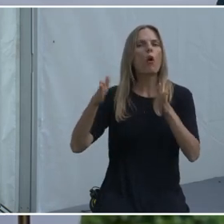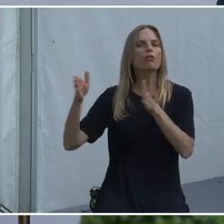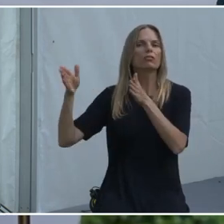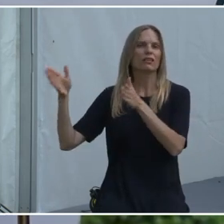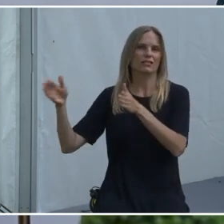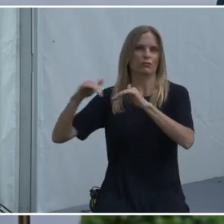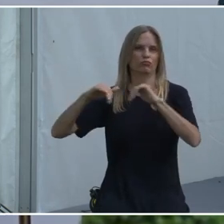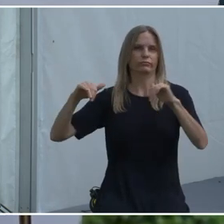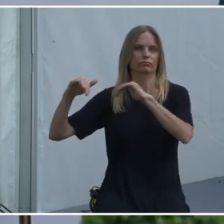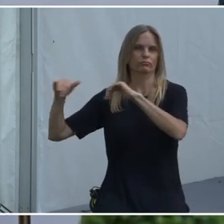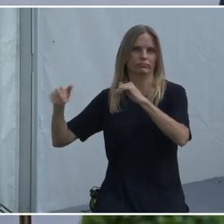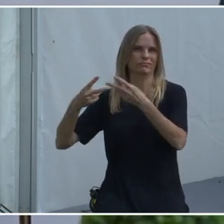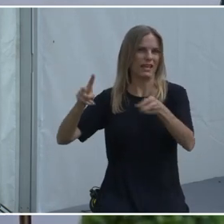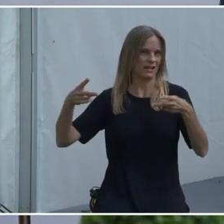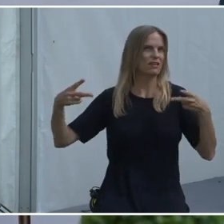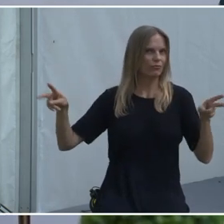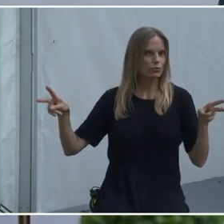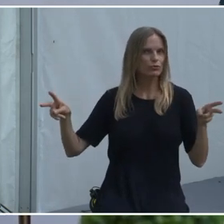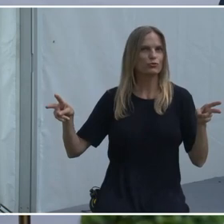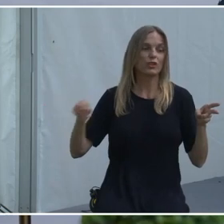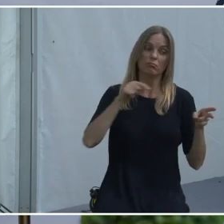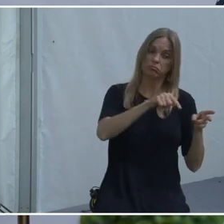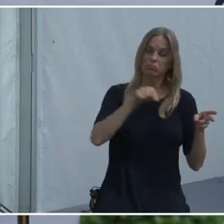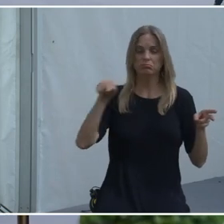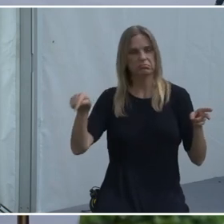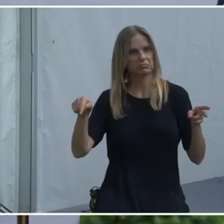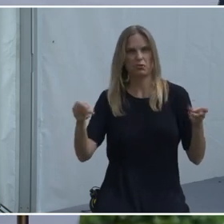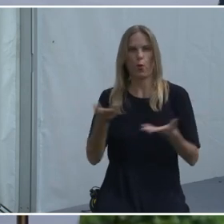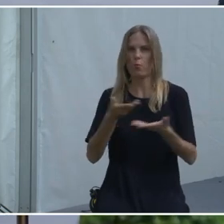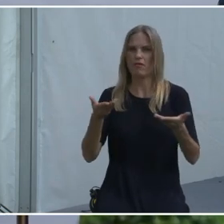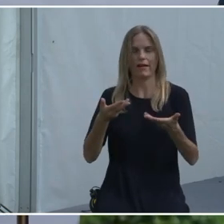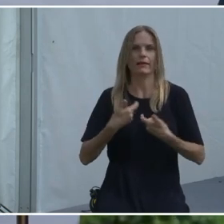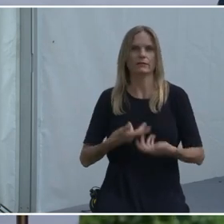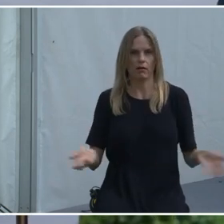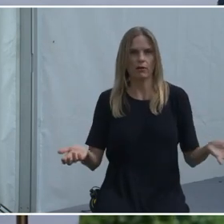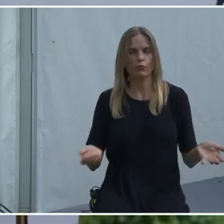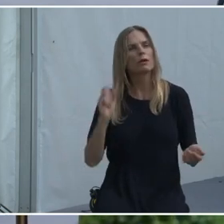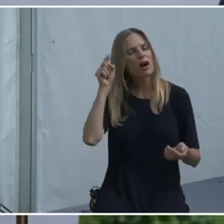and a generation gap between the understanding about vulnerability. I think that's the first thing